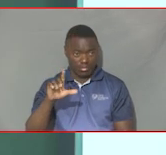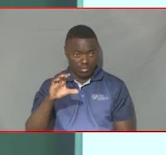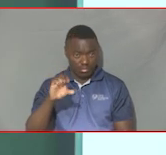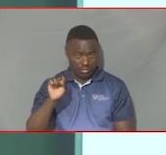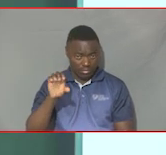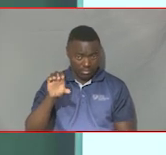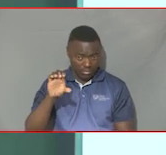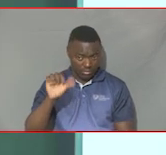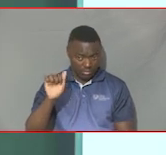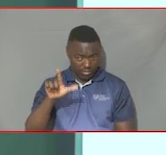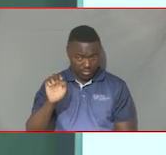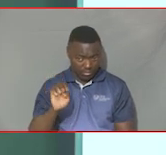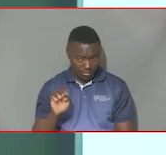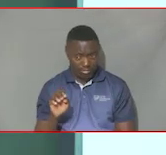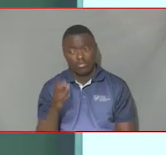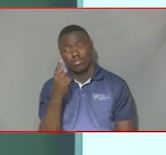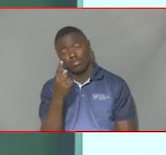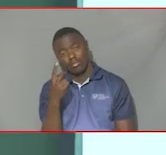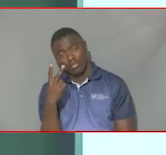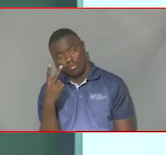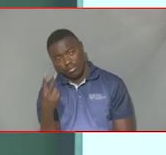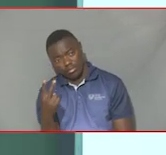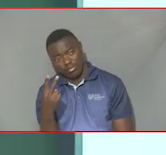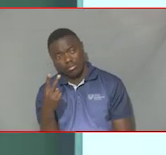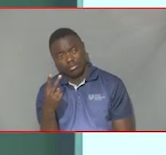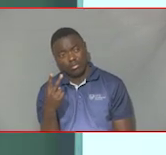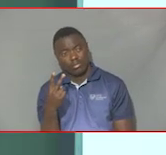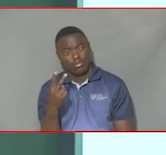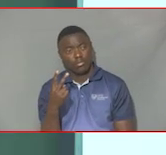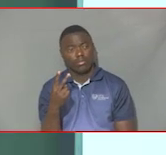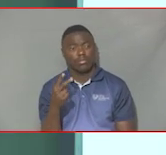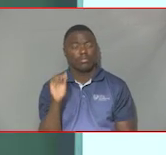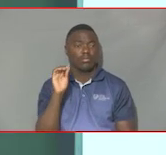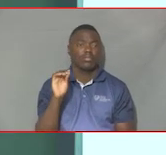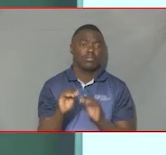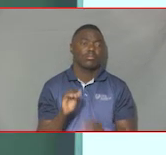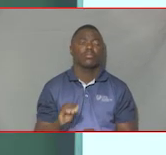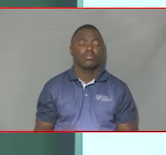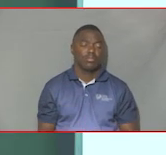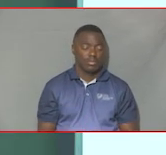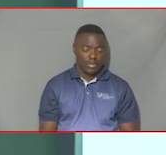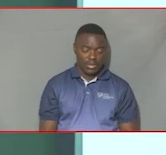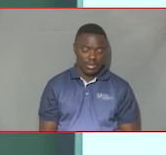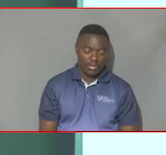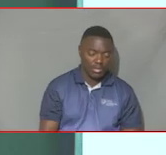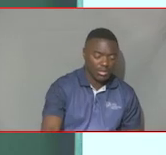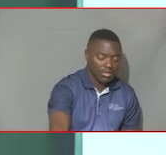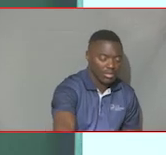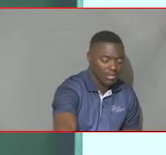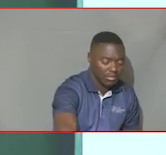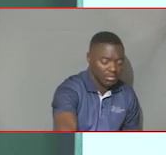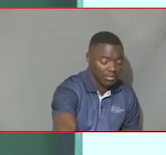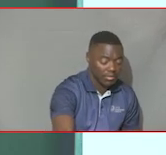whether it is in 1s or 2s before you plot your point. Is that clear? Look at the